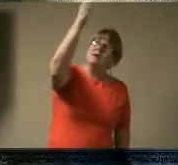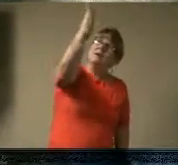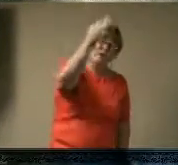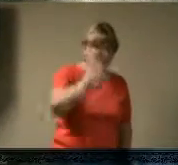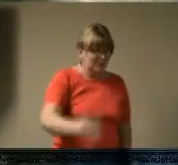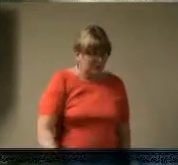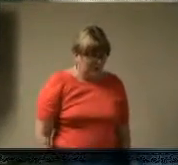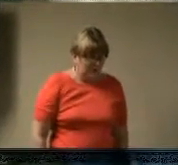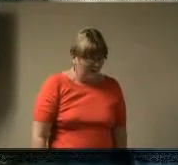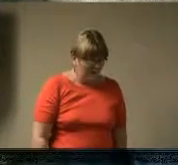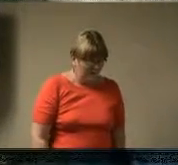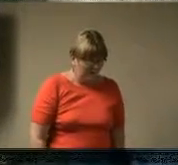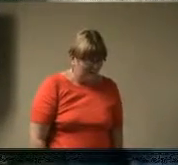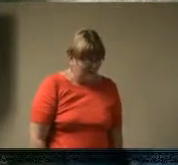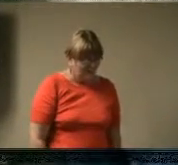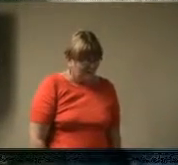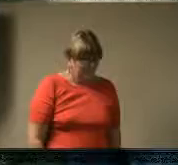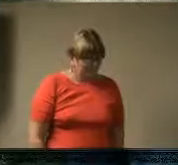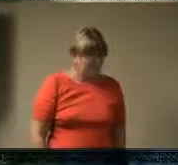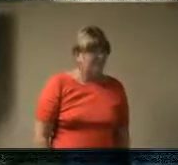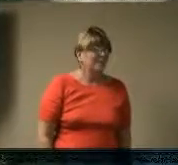is and is to